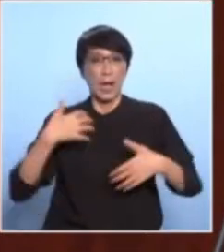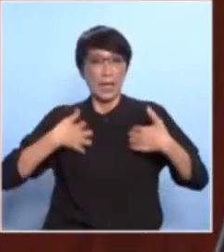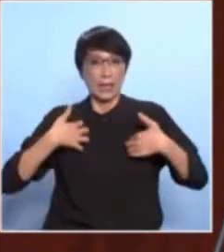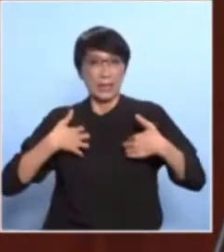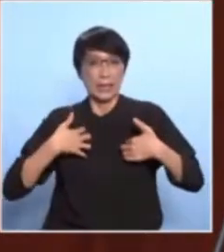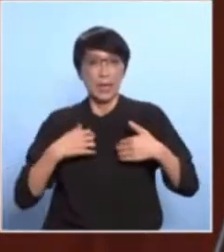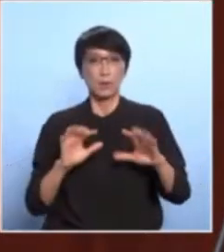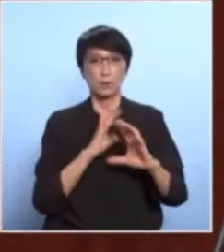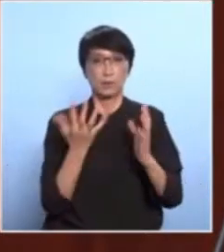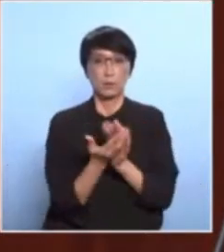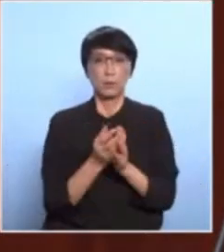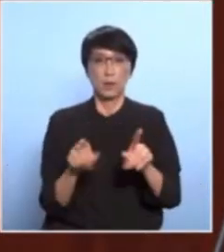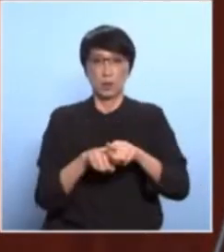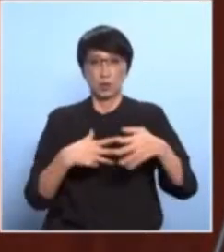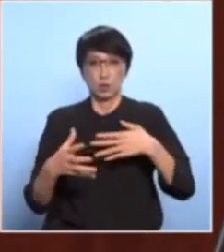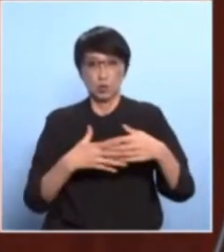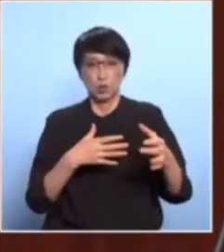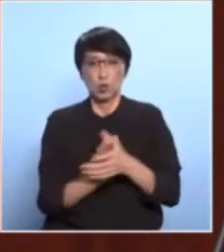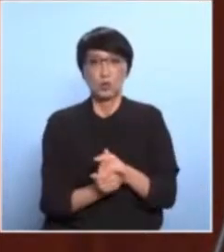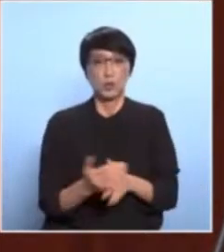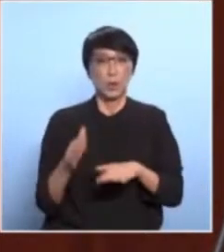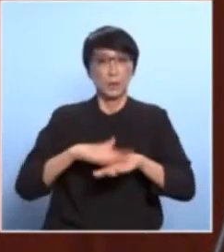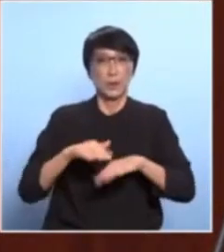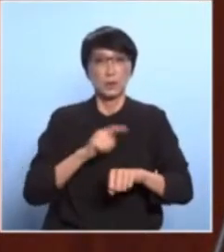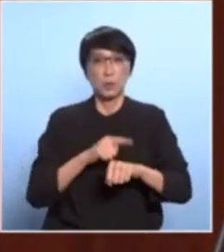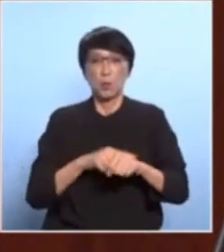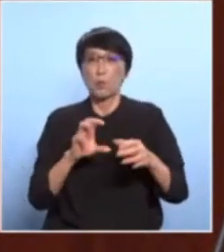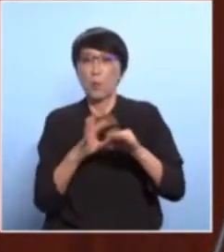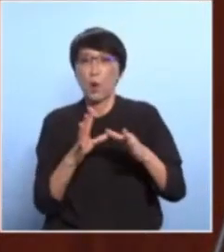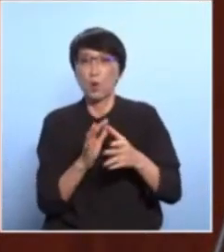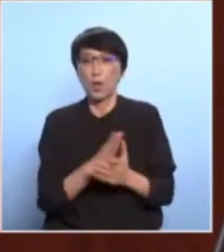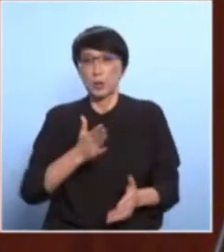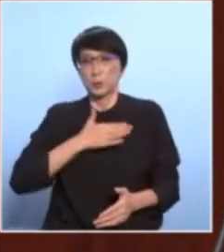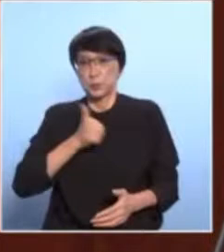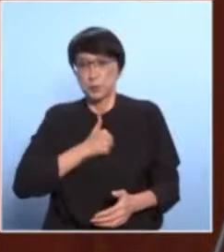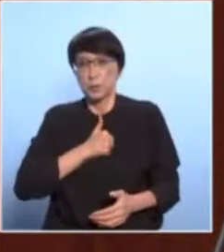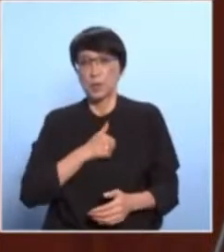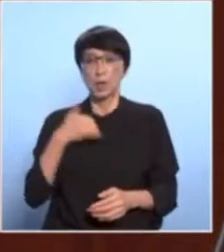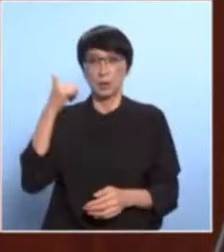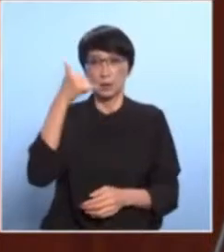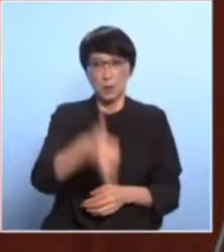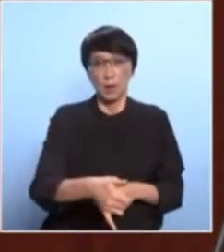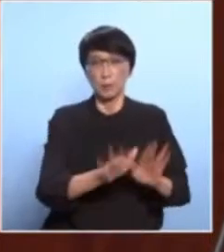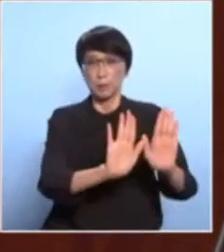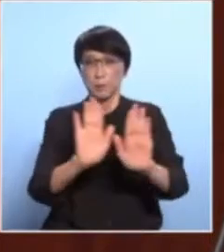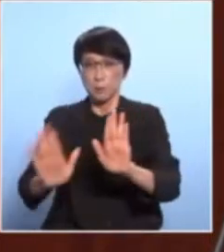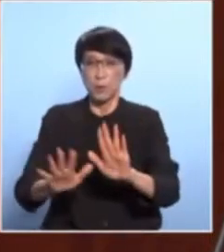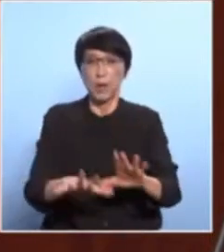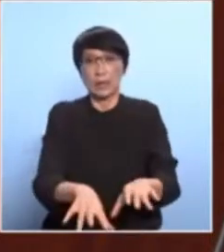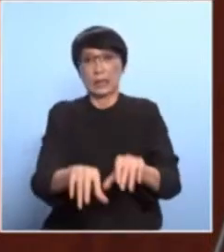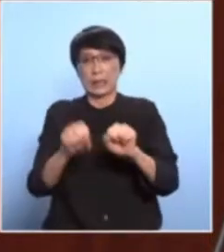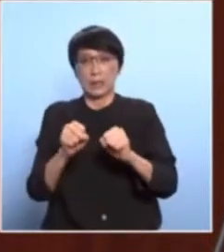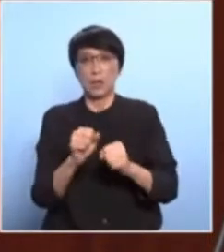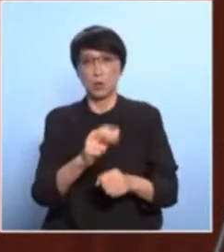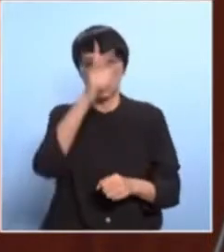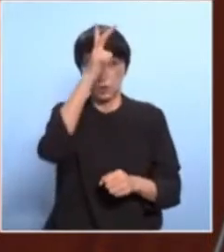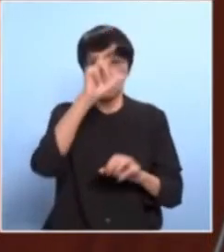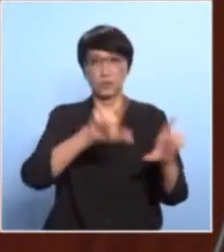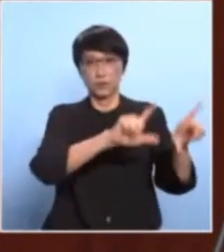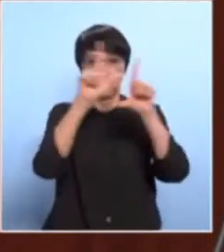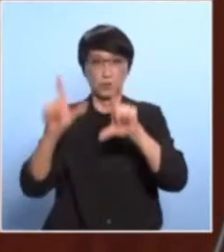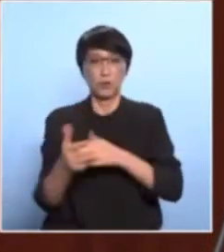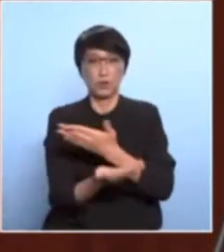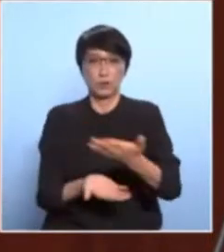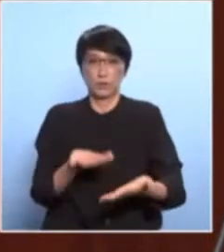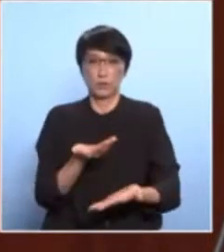all government departments, including the non-emergency departments, came together and assisted in bringing the community back to normal soon